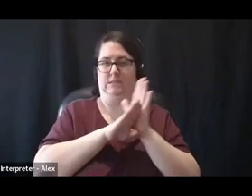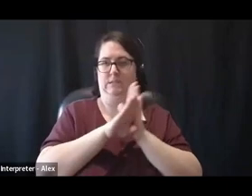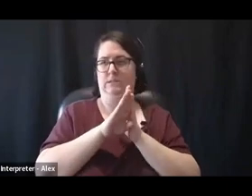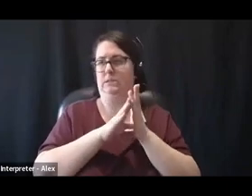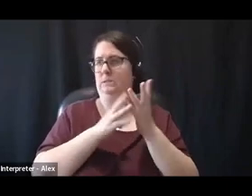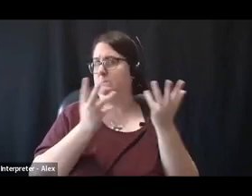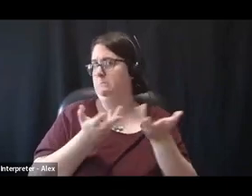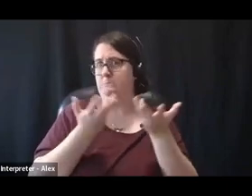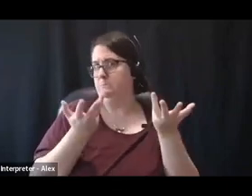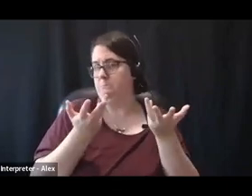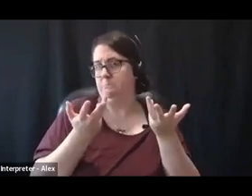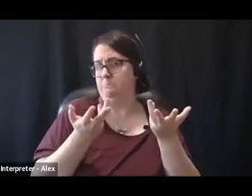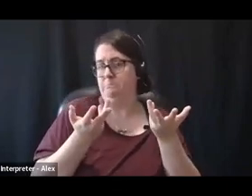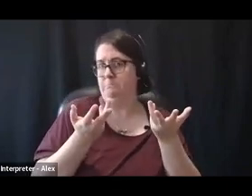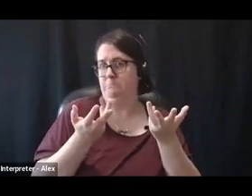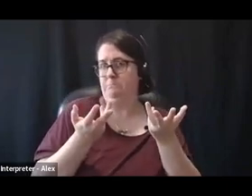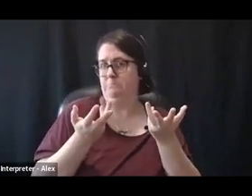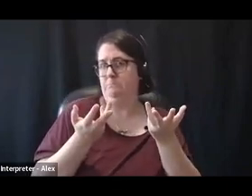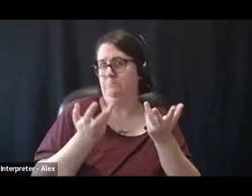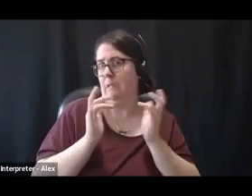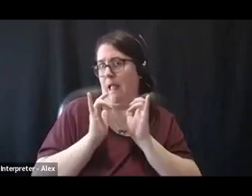into place.